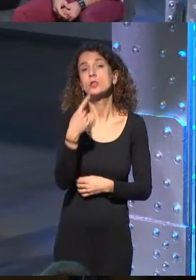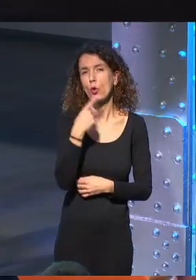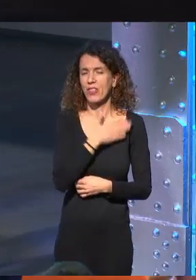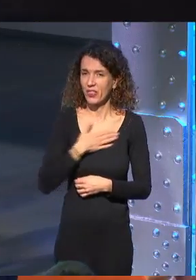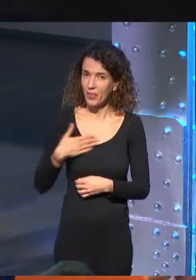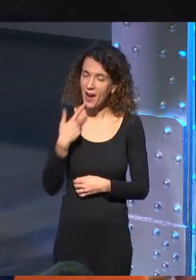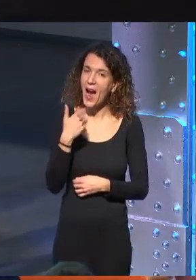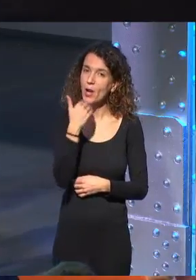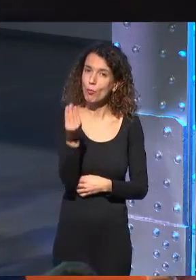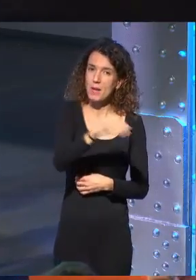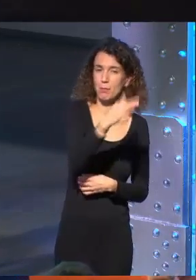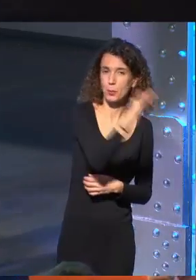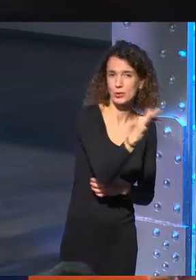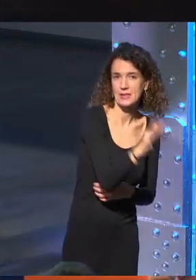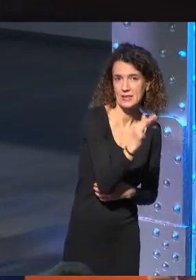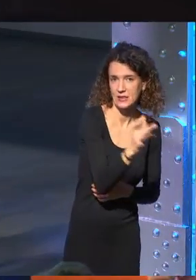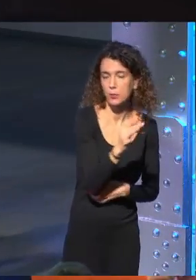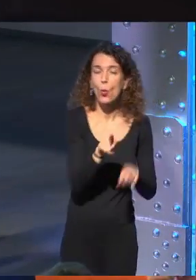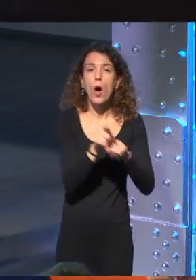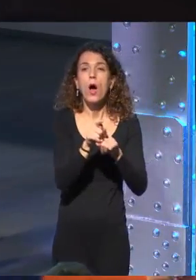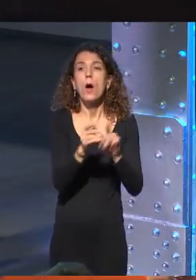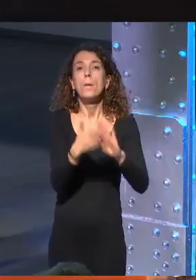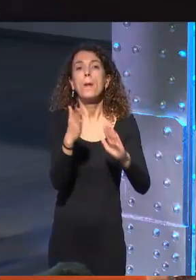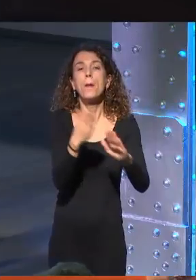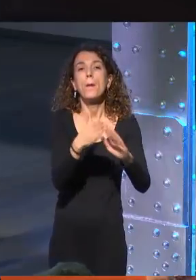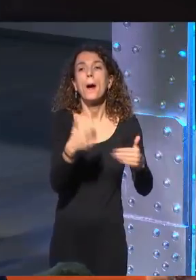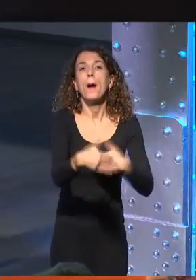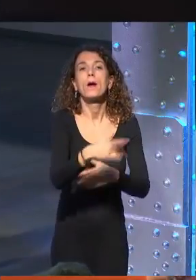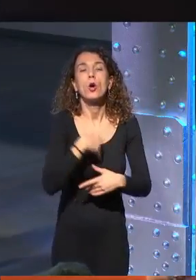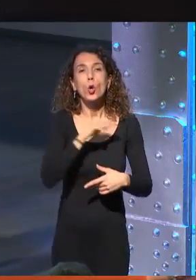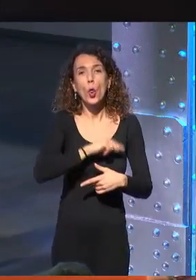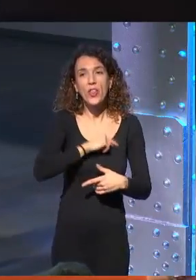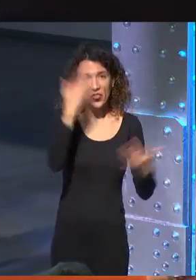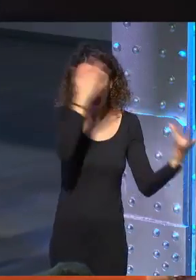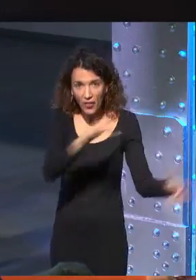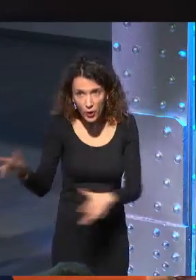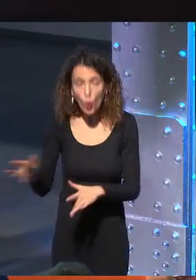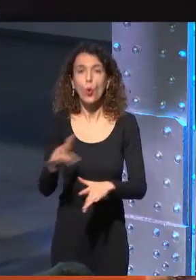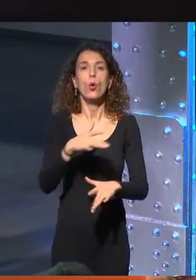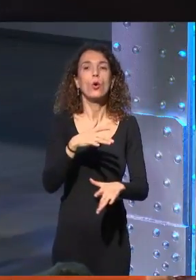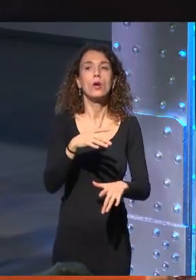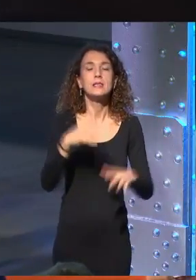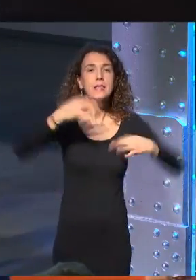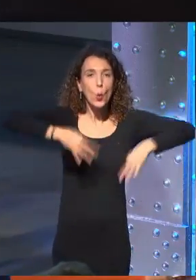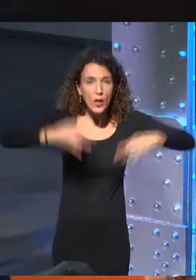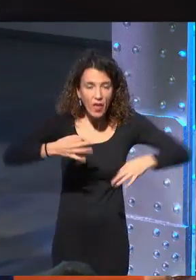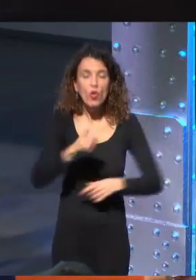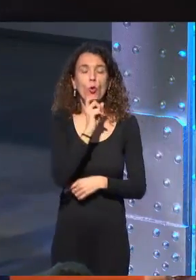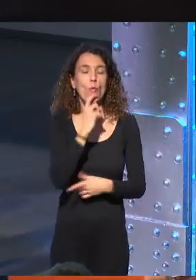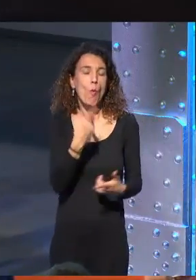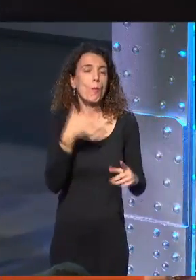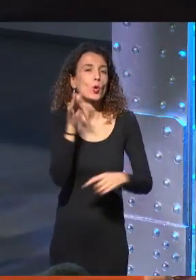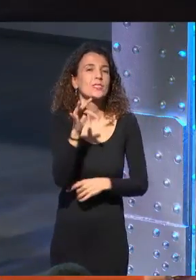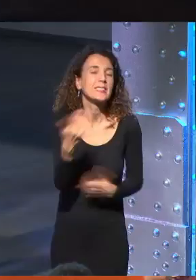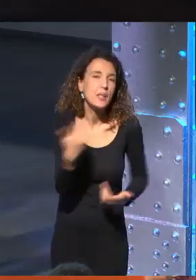panels, but I would like to give a positive remark. So what perspectives in terms